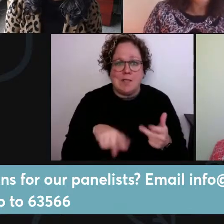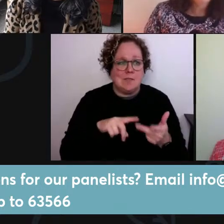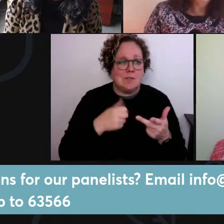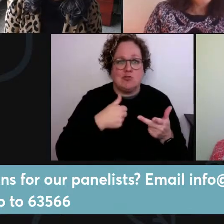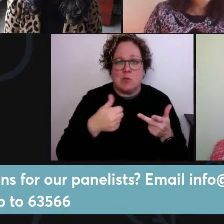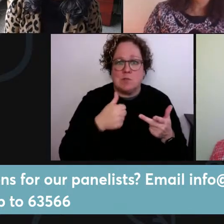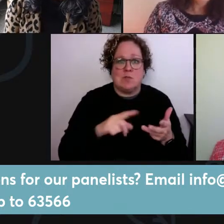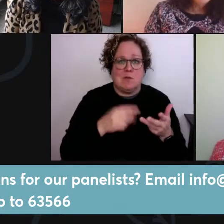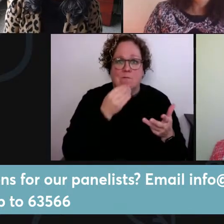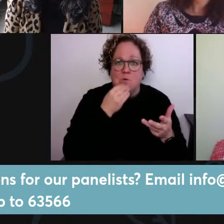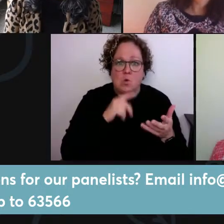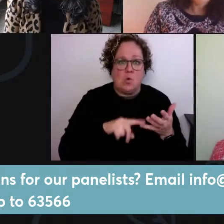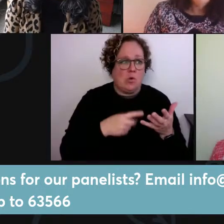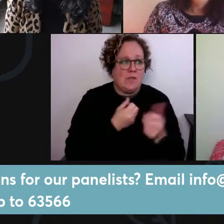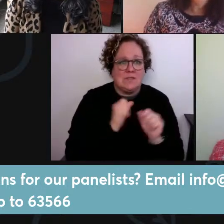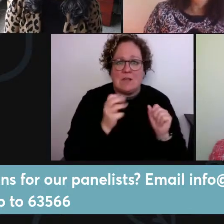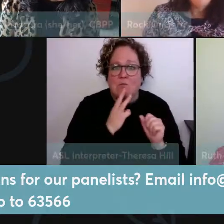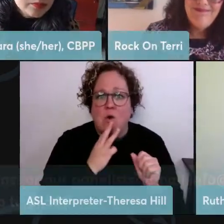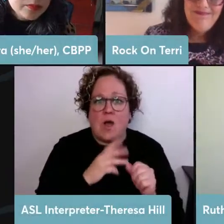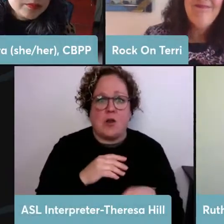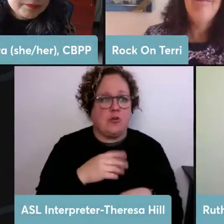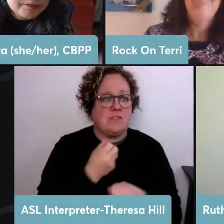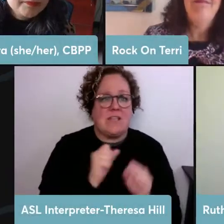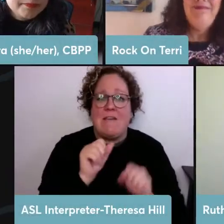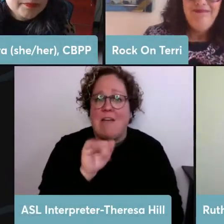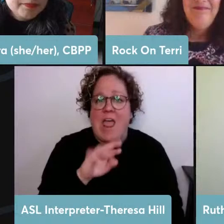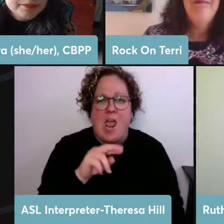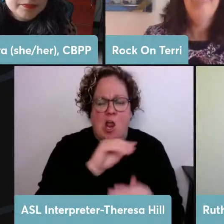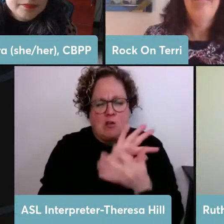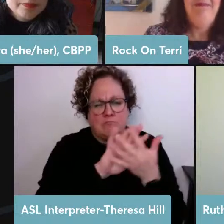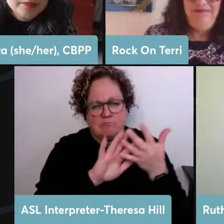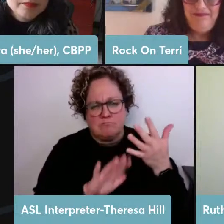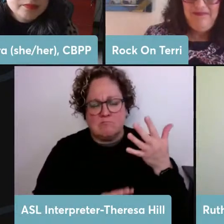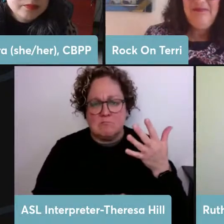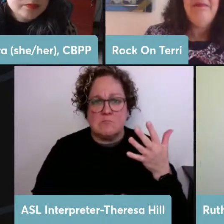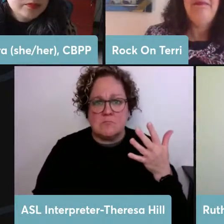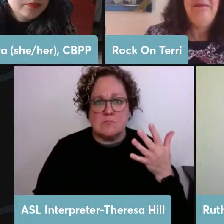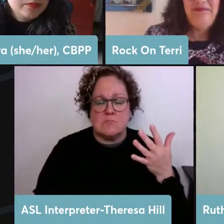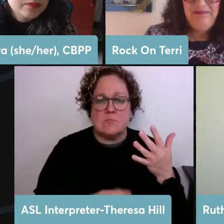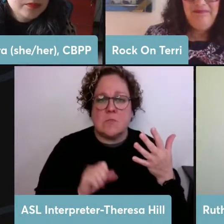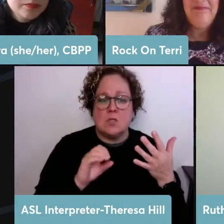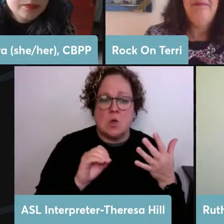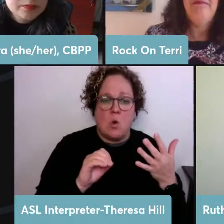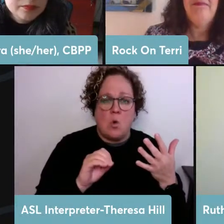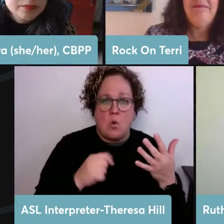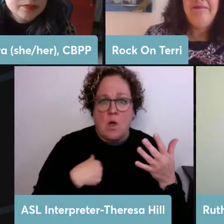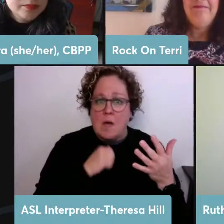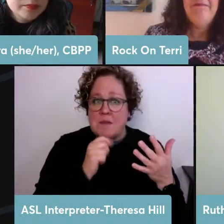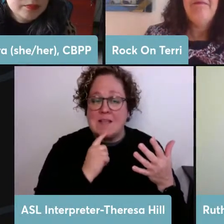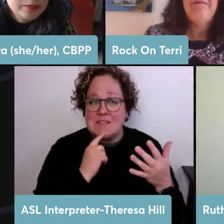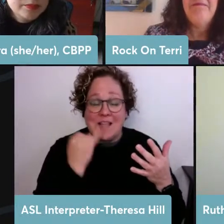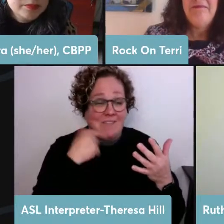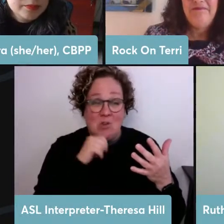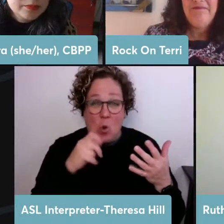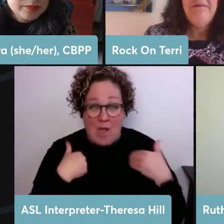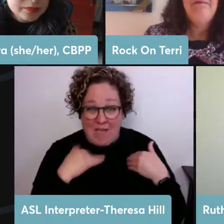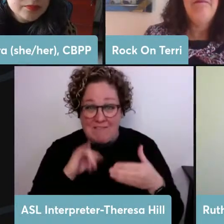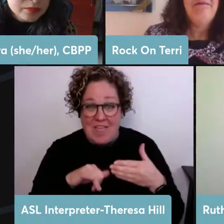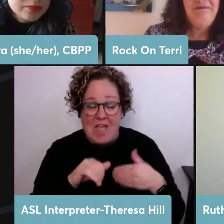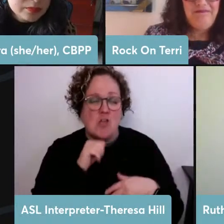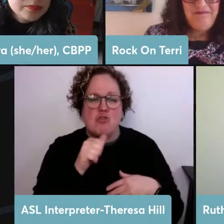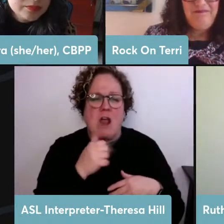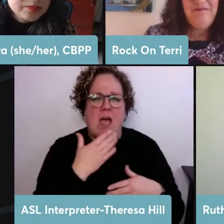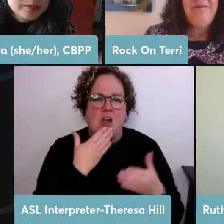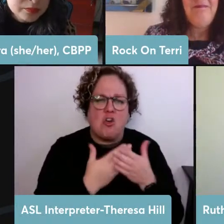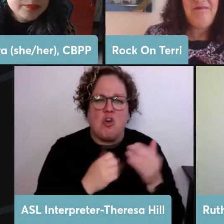water, safe air, all of that. So I'm not saying that if you don't have that, you can't be an effective advocate. What